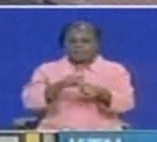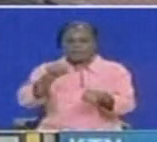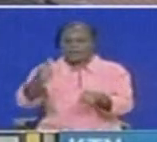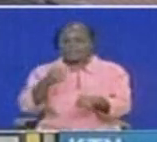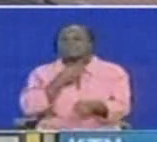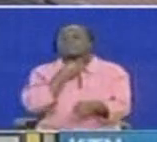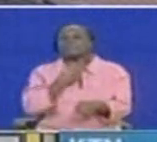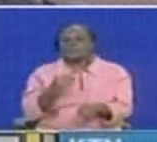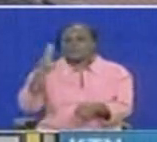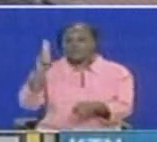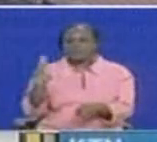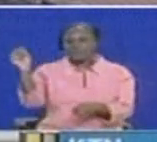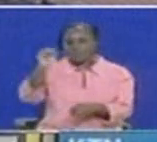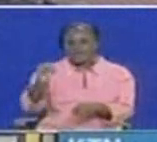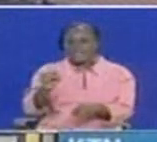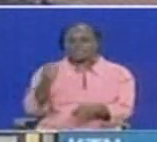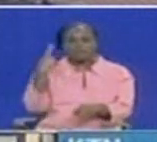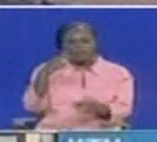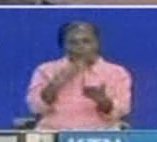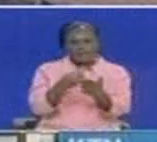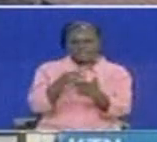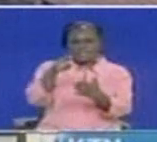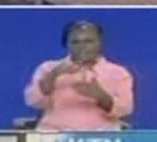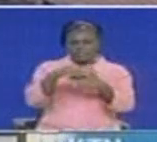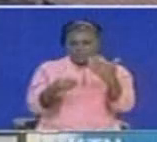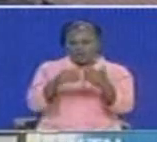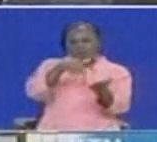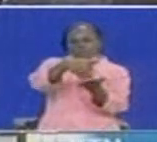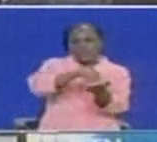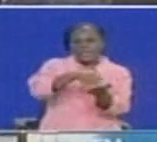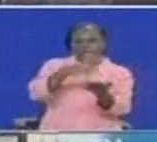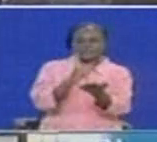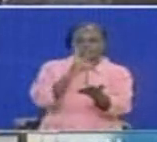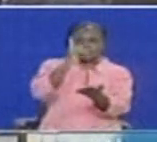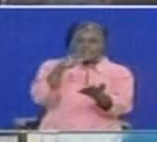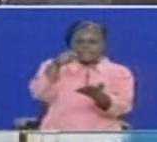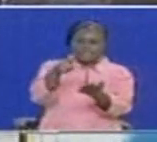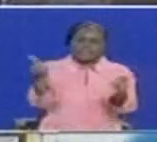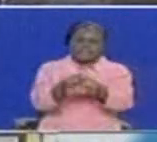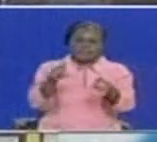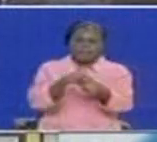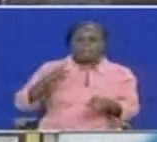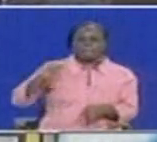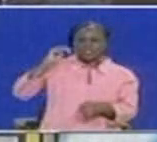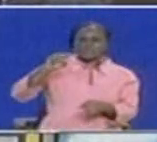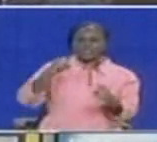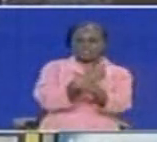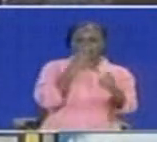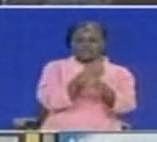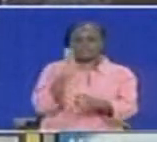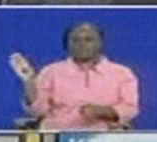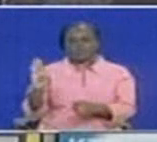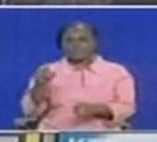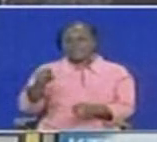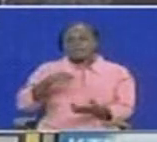for the U.S. currency by manufacturers and bankers is said to further weaken the shilling. This is amid maturity of various bills and bonds, which is